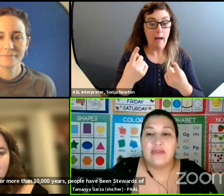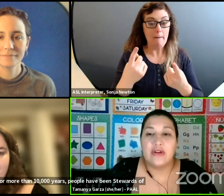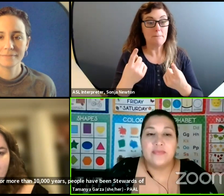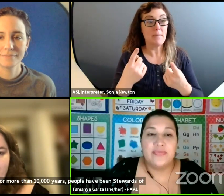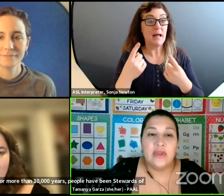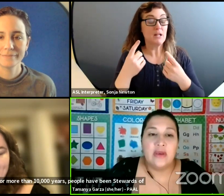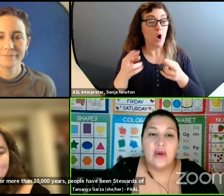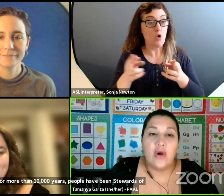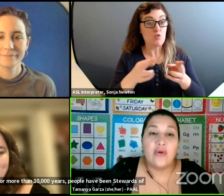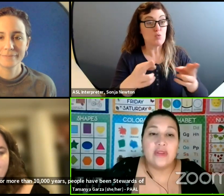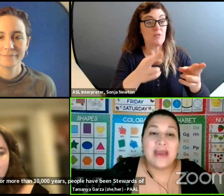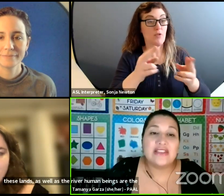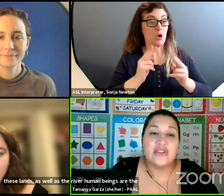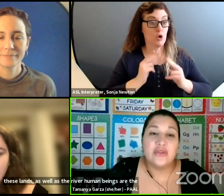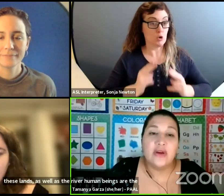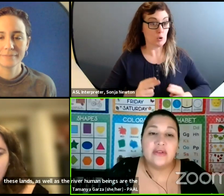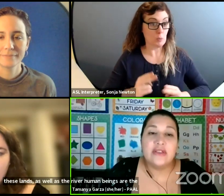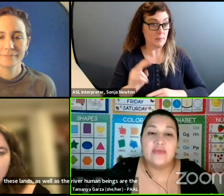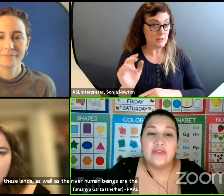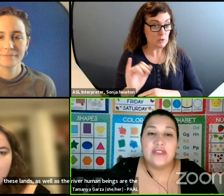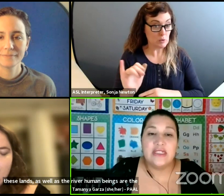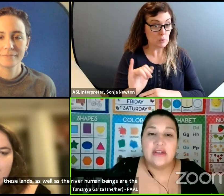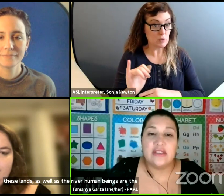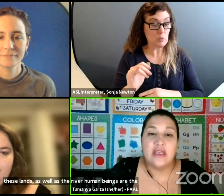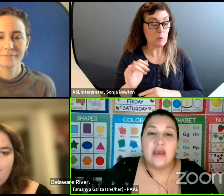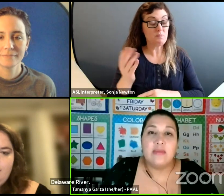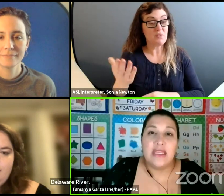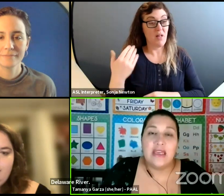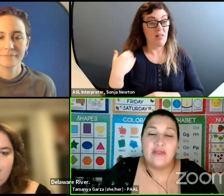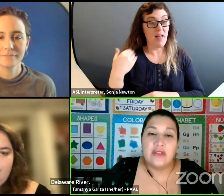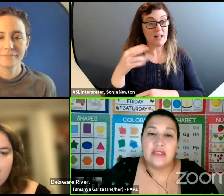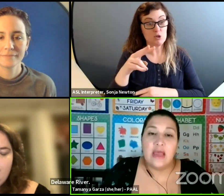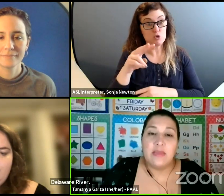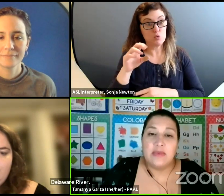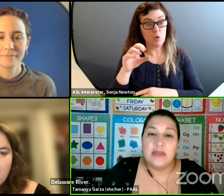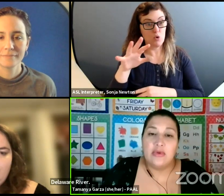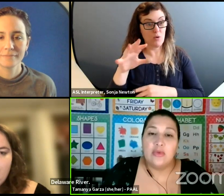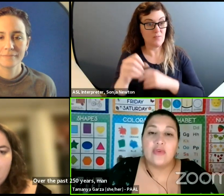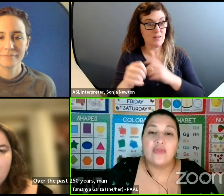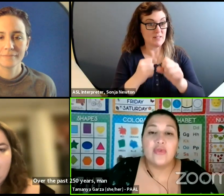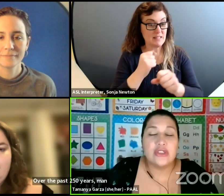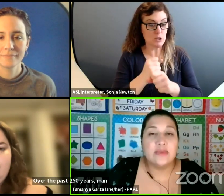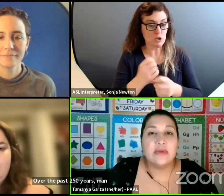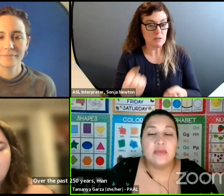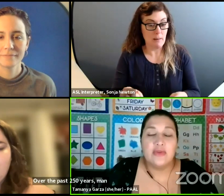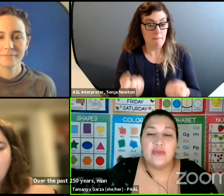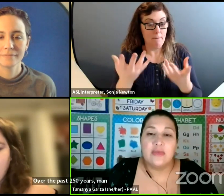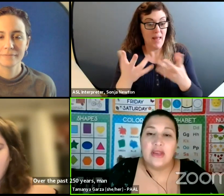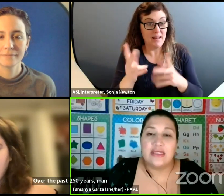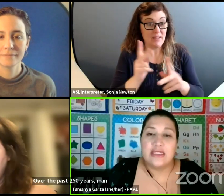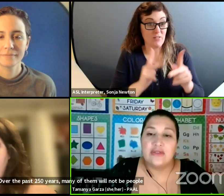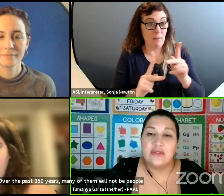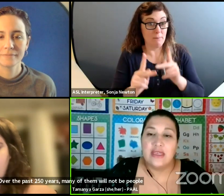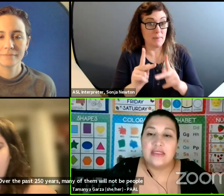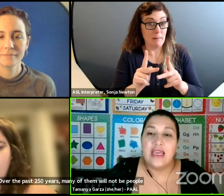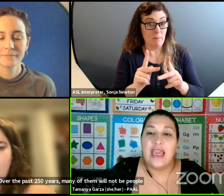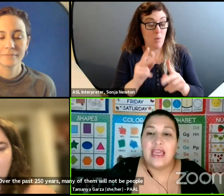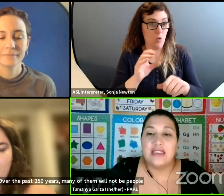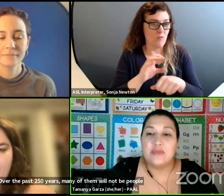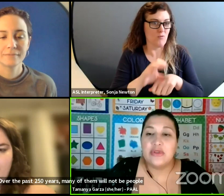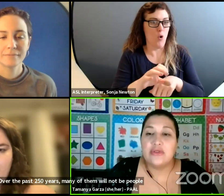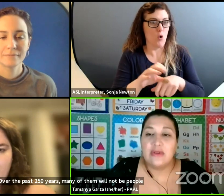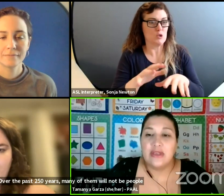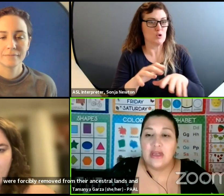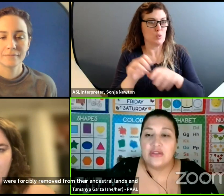the Delaware River. Over the past 250 years, many of the Lenape people were forcibly removed from their ancestral lands